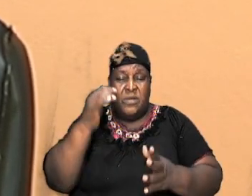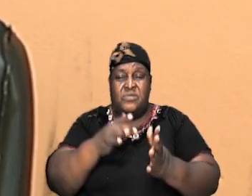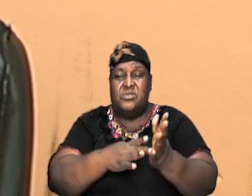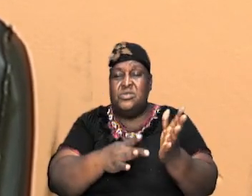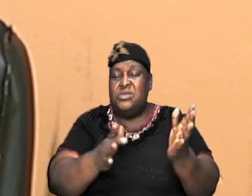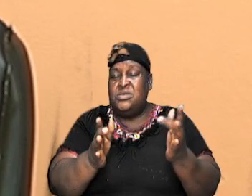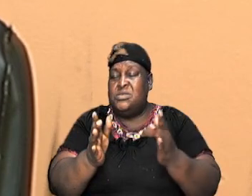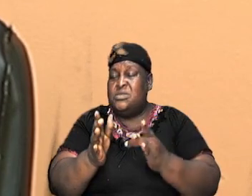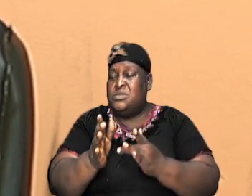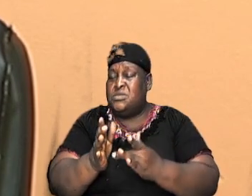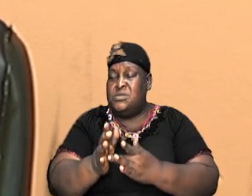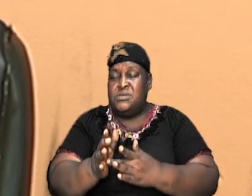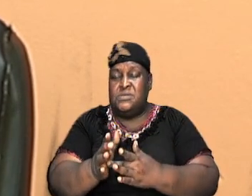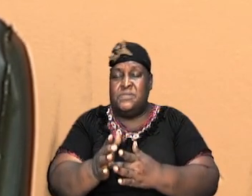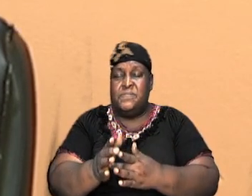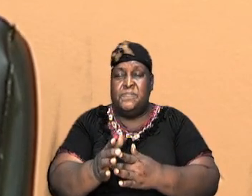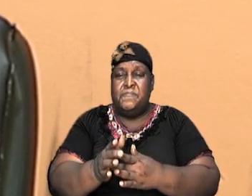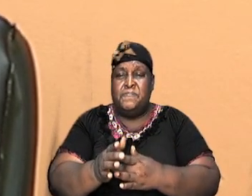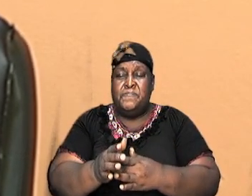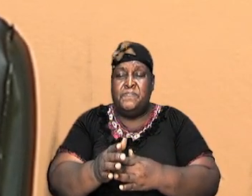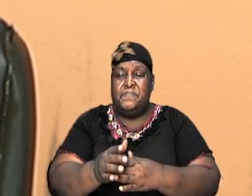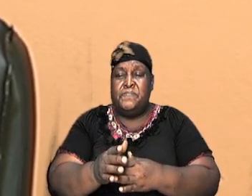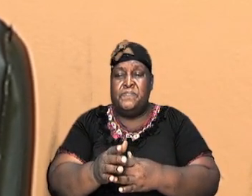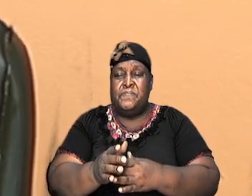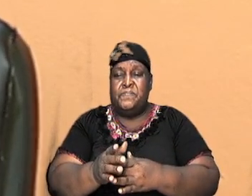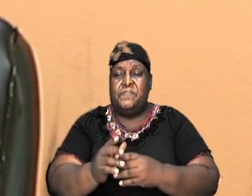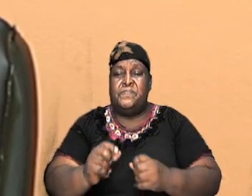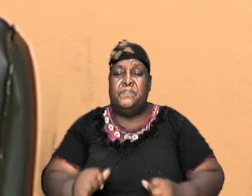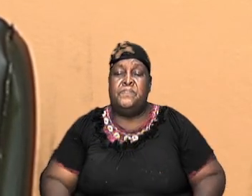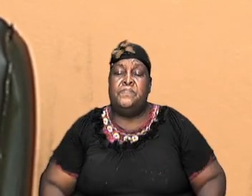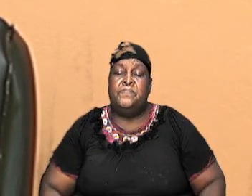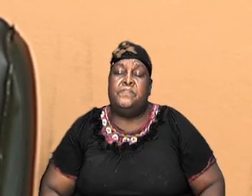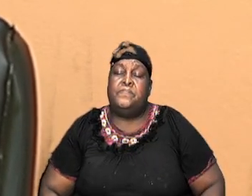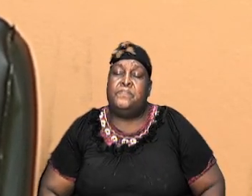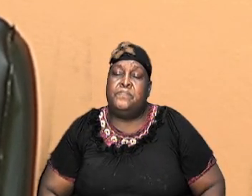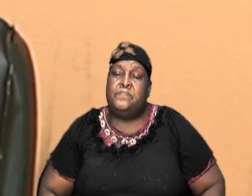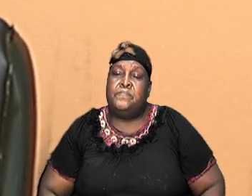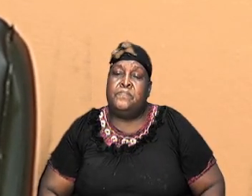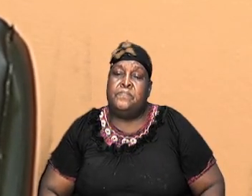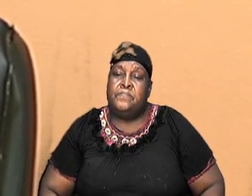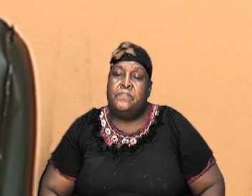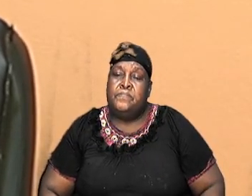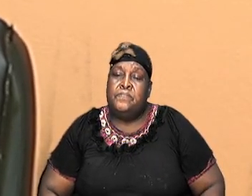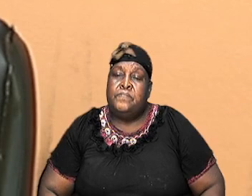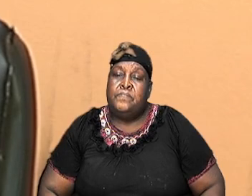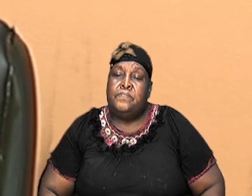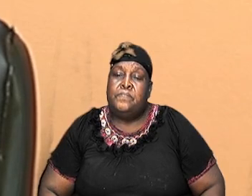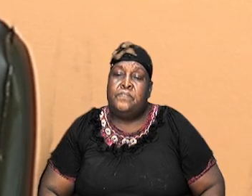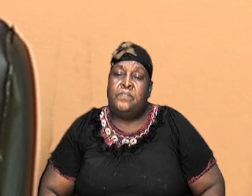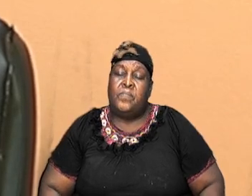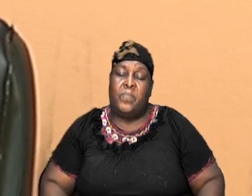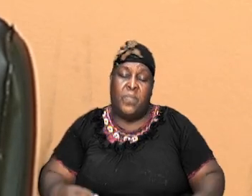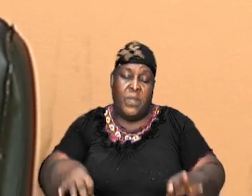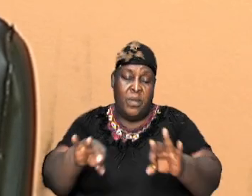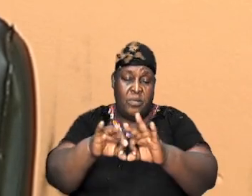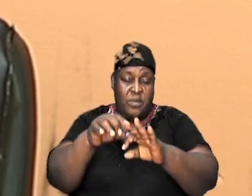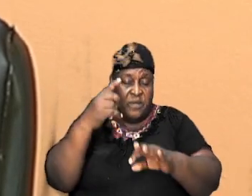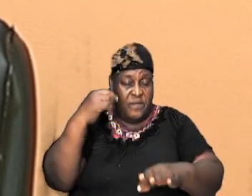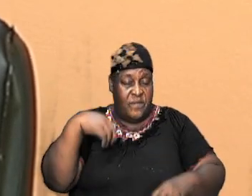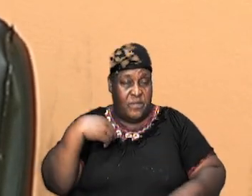These are rich source of the knowledge of Christ. And it is important for